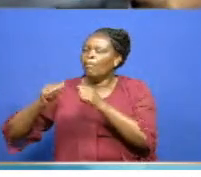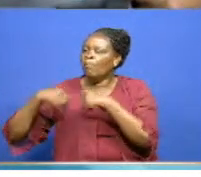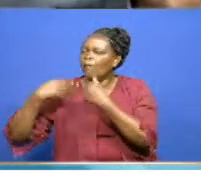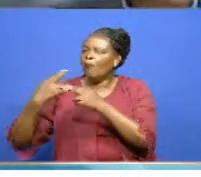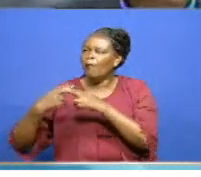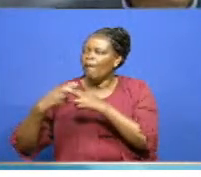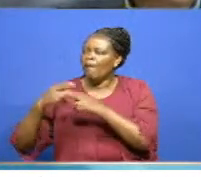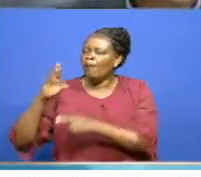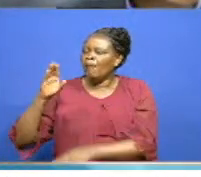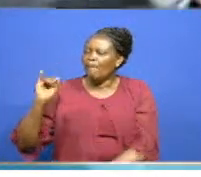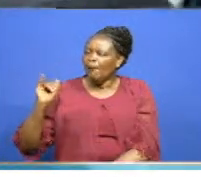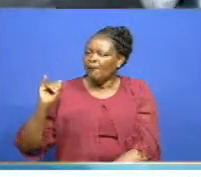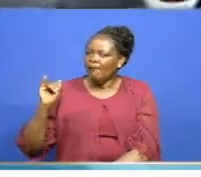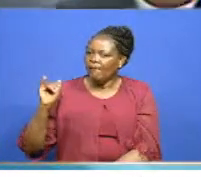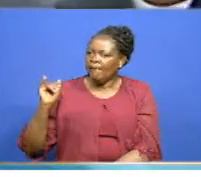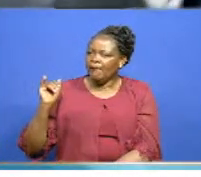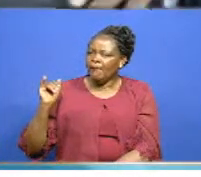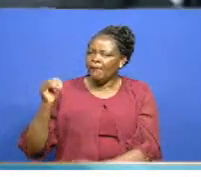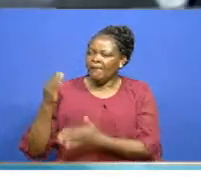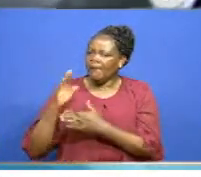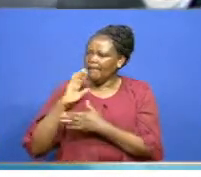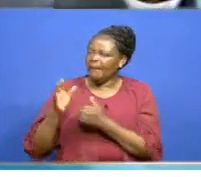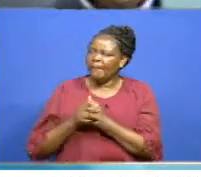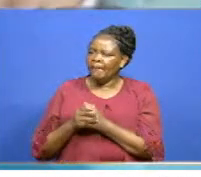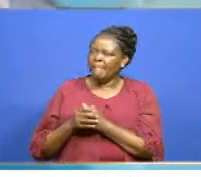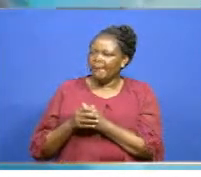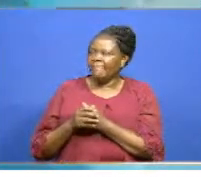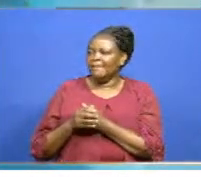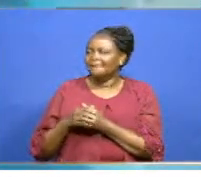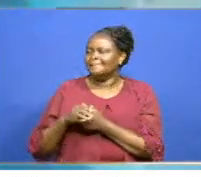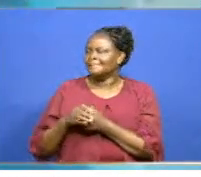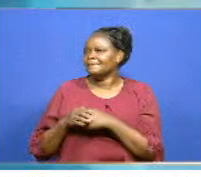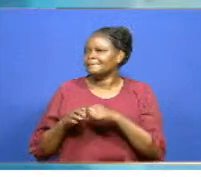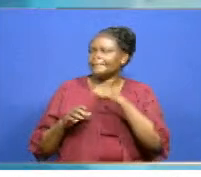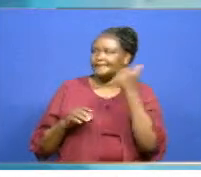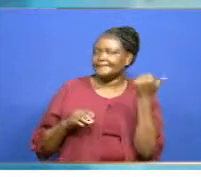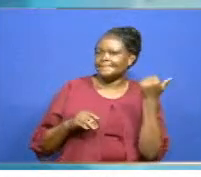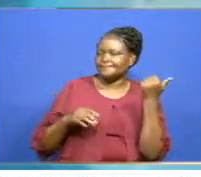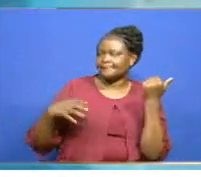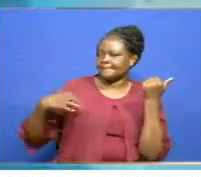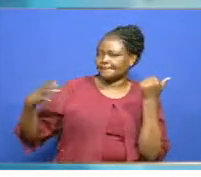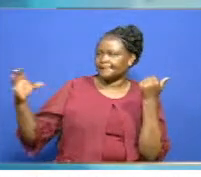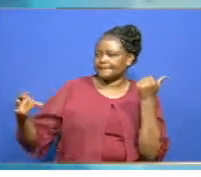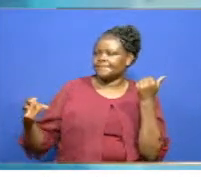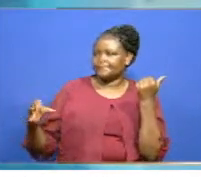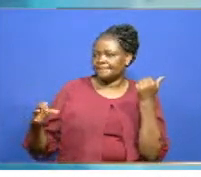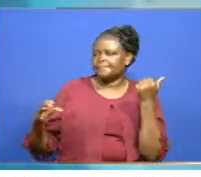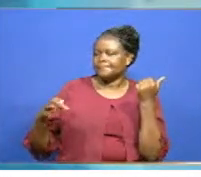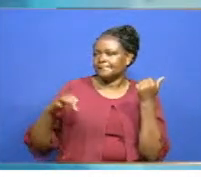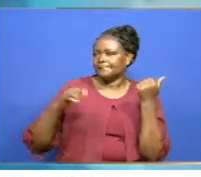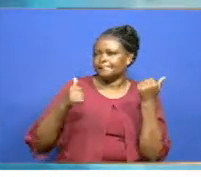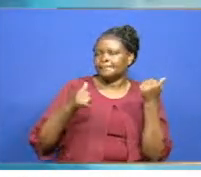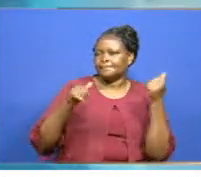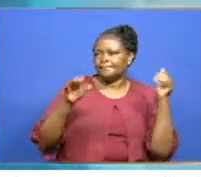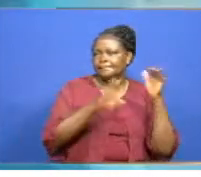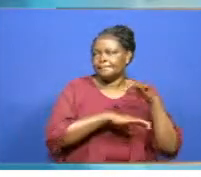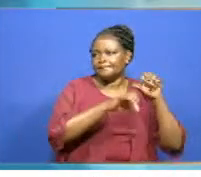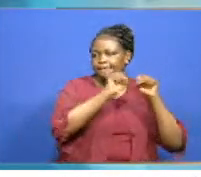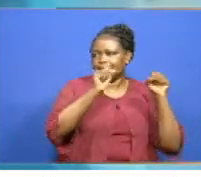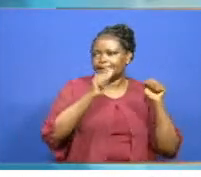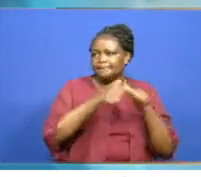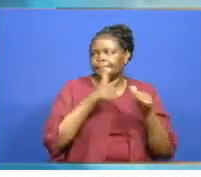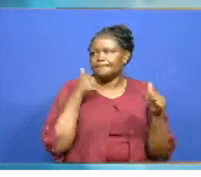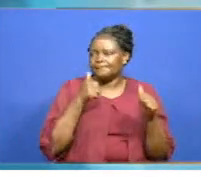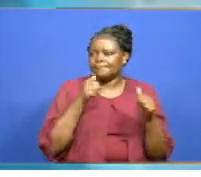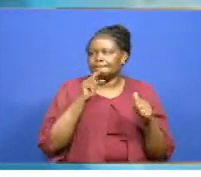as BBI. Maybe they call them dynasty. Then another one, even if the deputy president has refused,